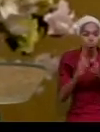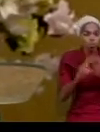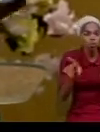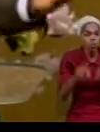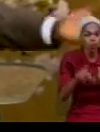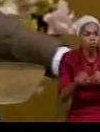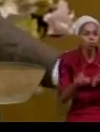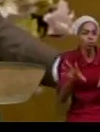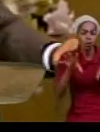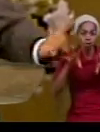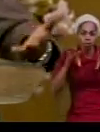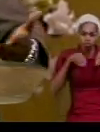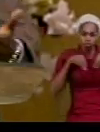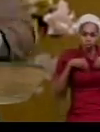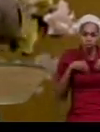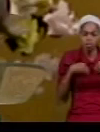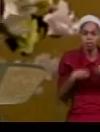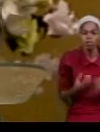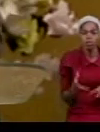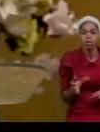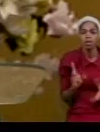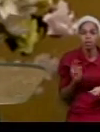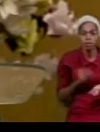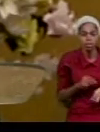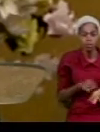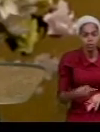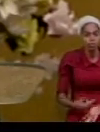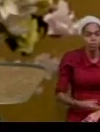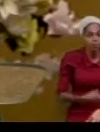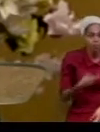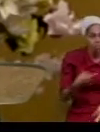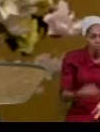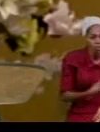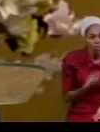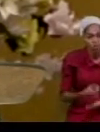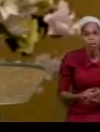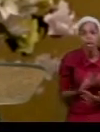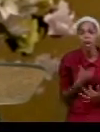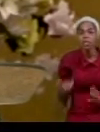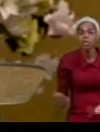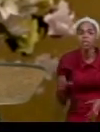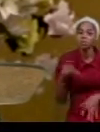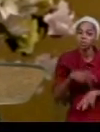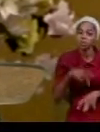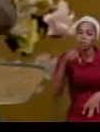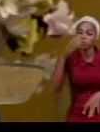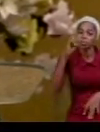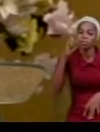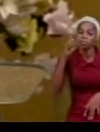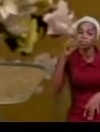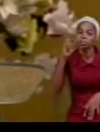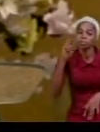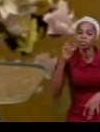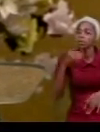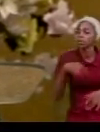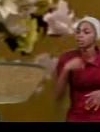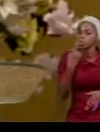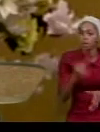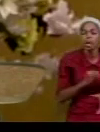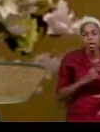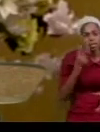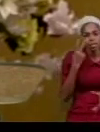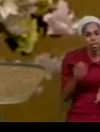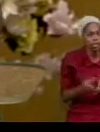you don't know what I saw. I saw that God has divided the wall of partition.